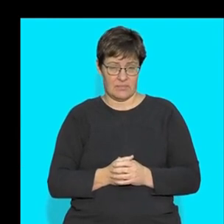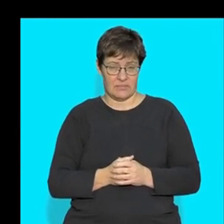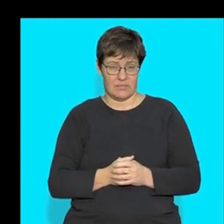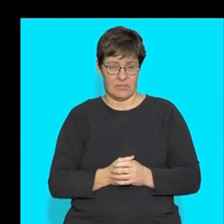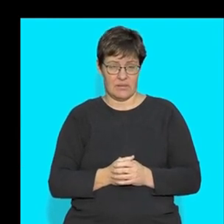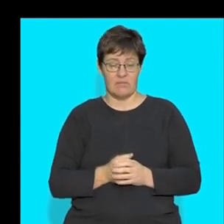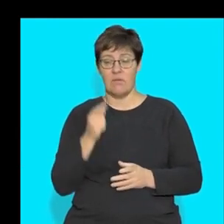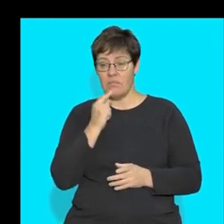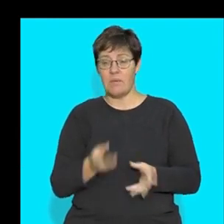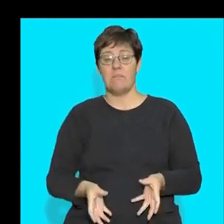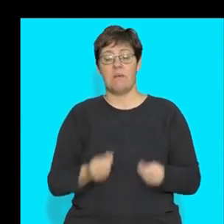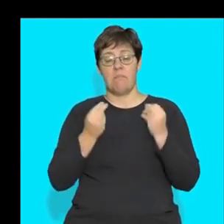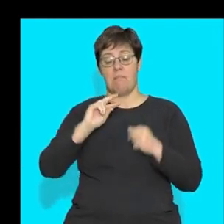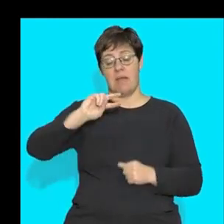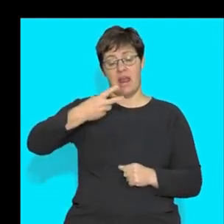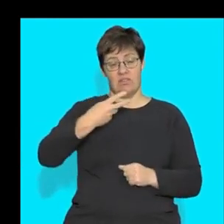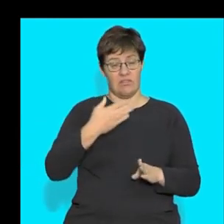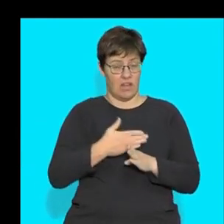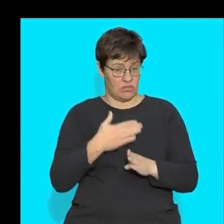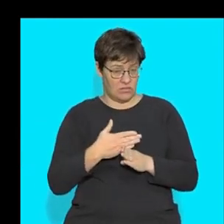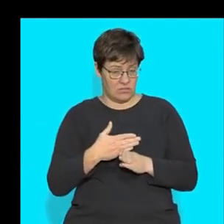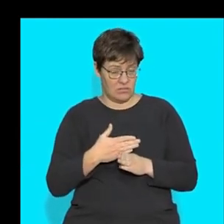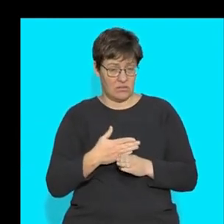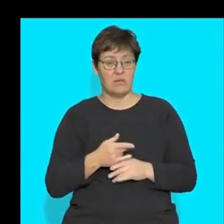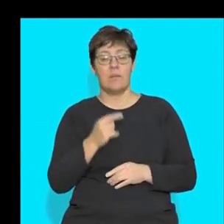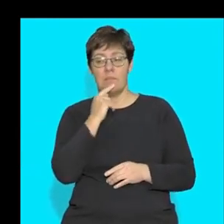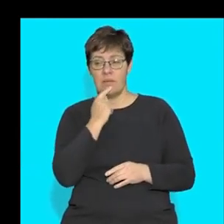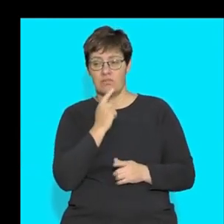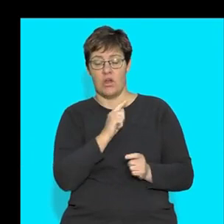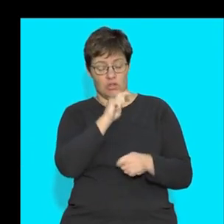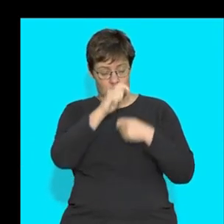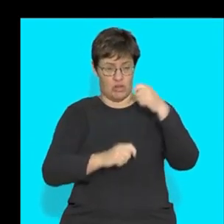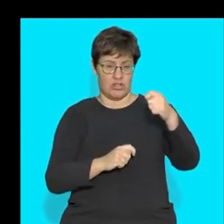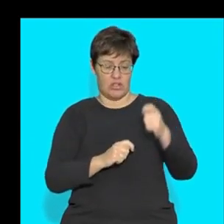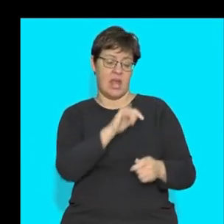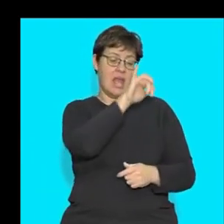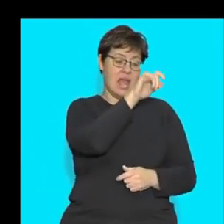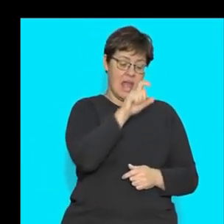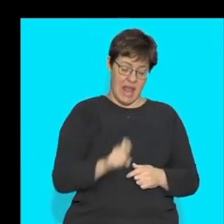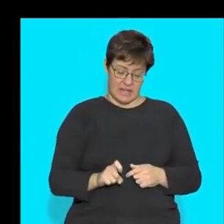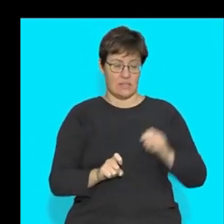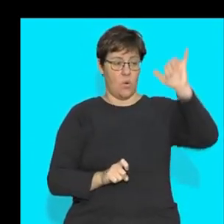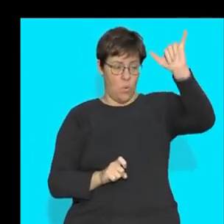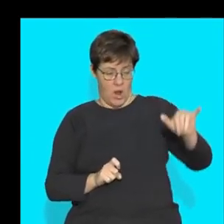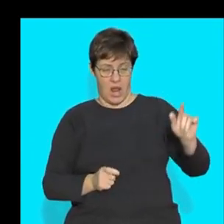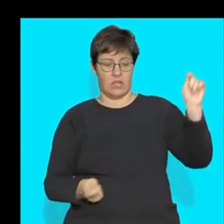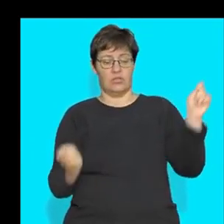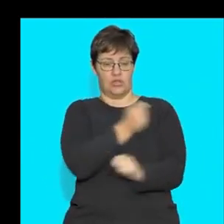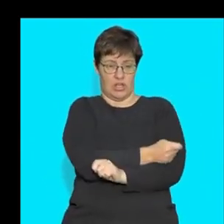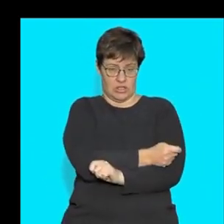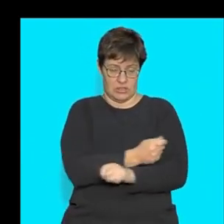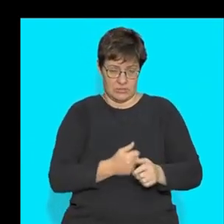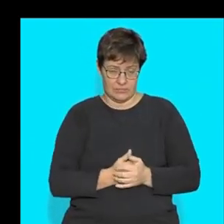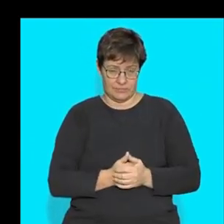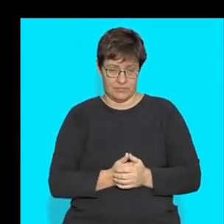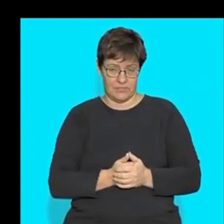terms, for you to get an inverse function, what you need to do is to interchange the x and y. Some people